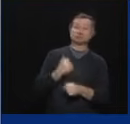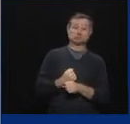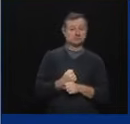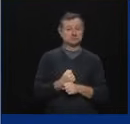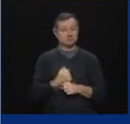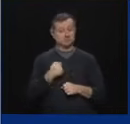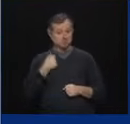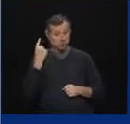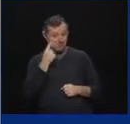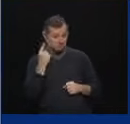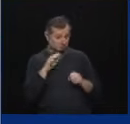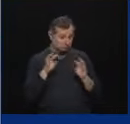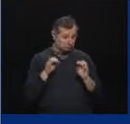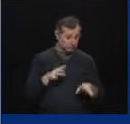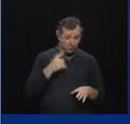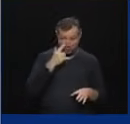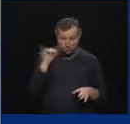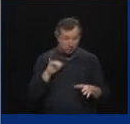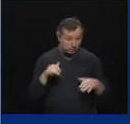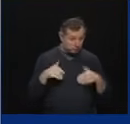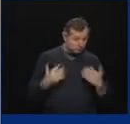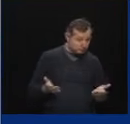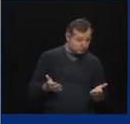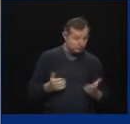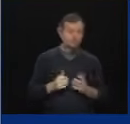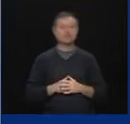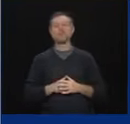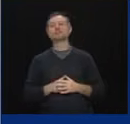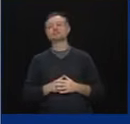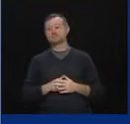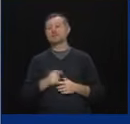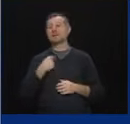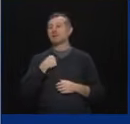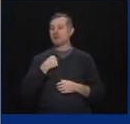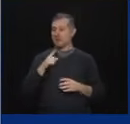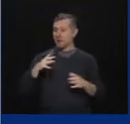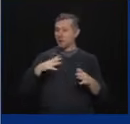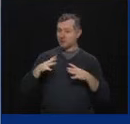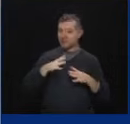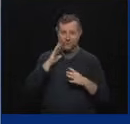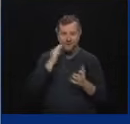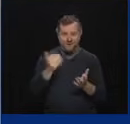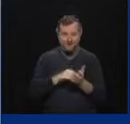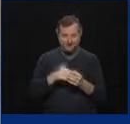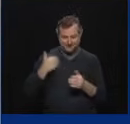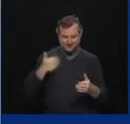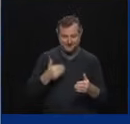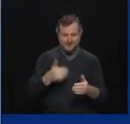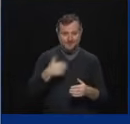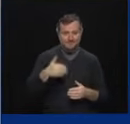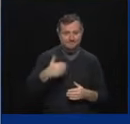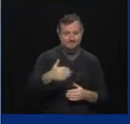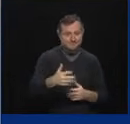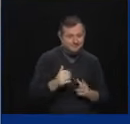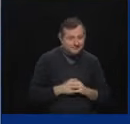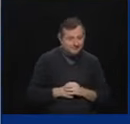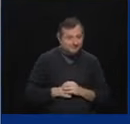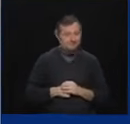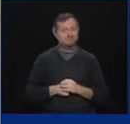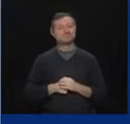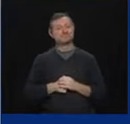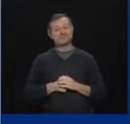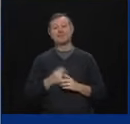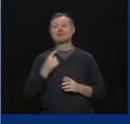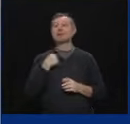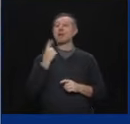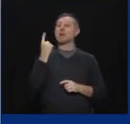now. We know that these same holidays are coming, and we only saw the spike go down last year when the Super Bowl